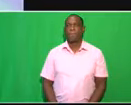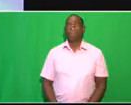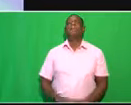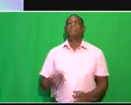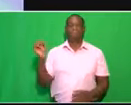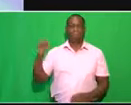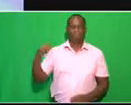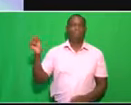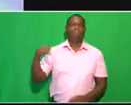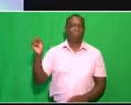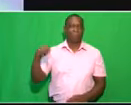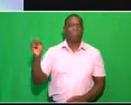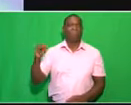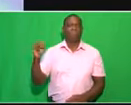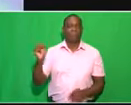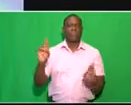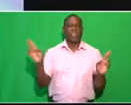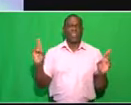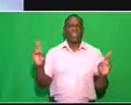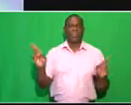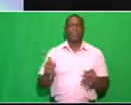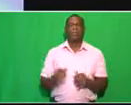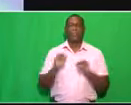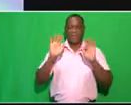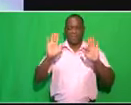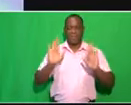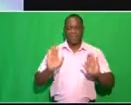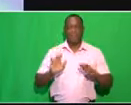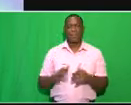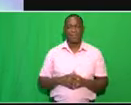Yes, we are there. Yeah, got it. Wonderful.